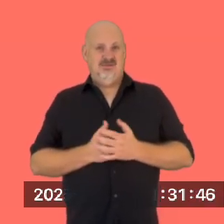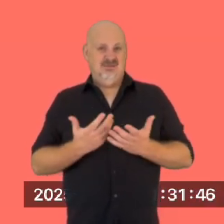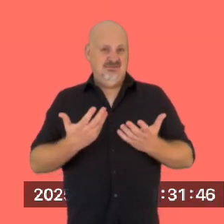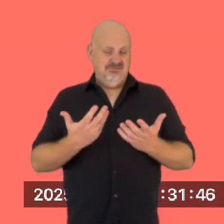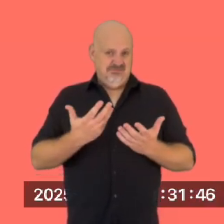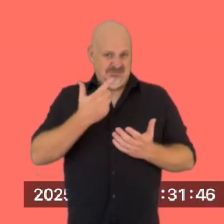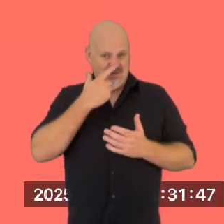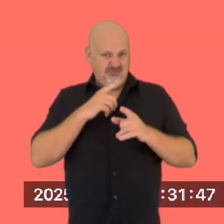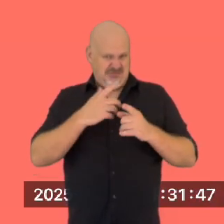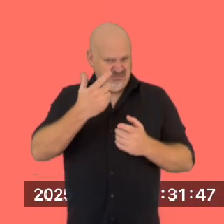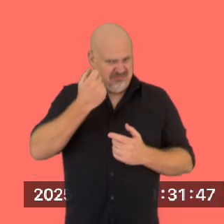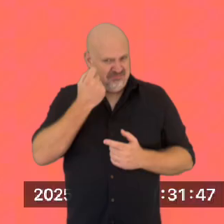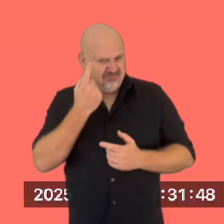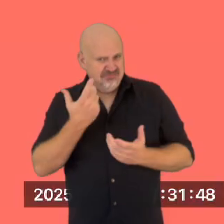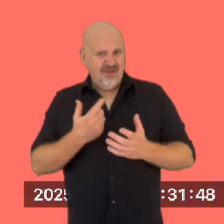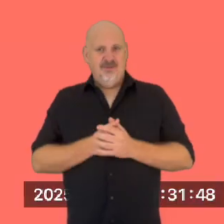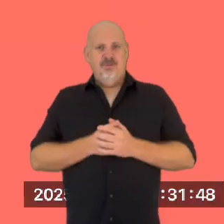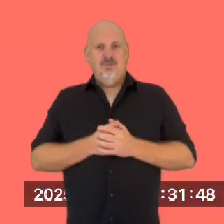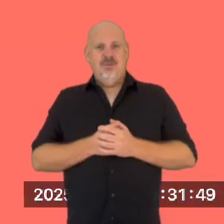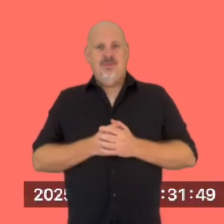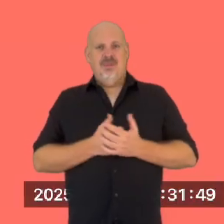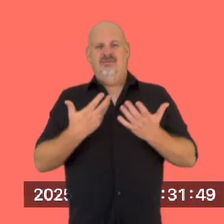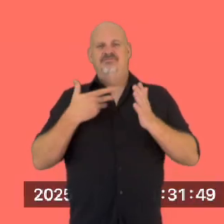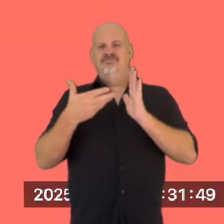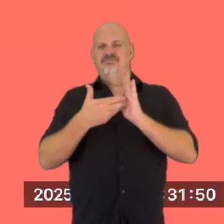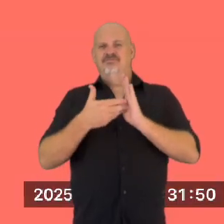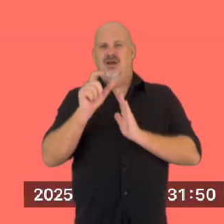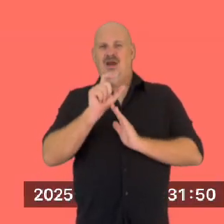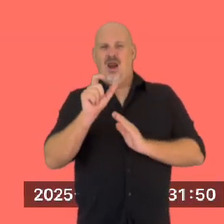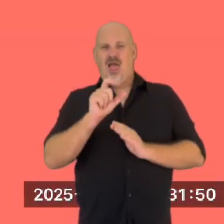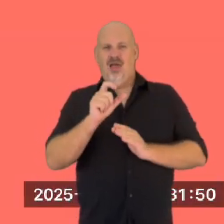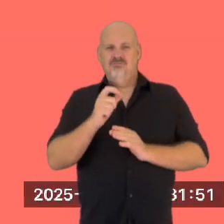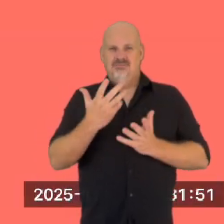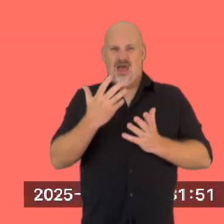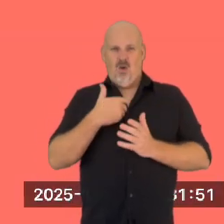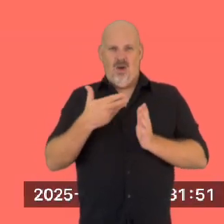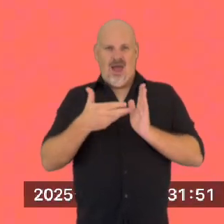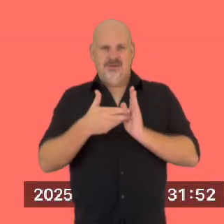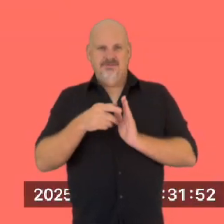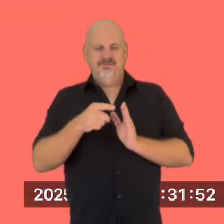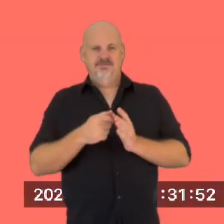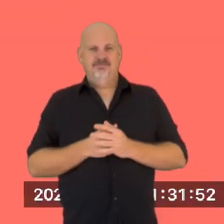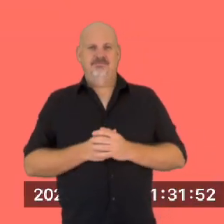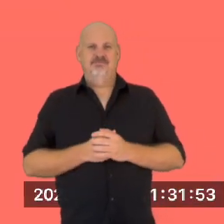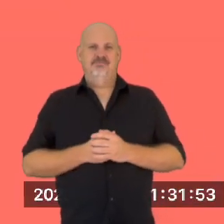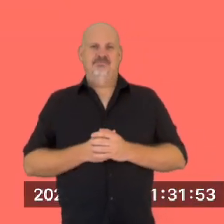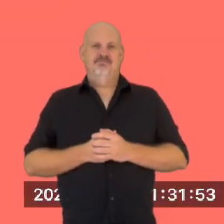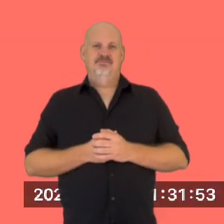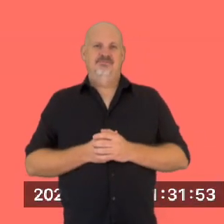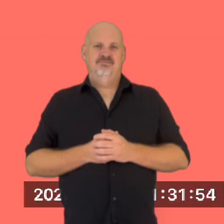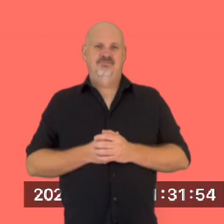are with this, if that makes sense. So I'm just going to add a little bit of colour in